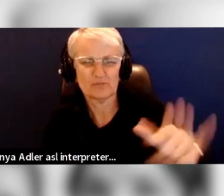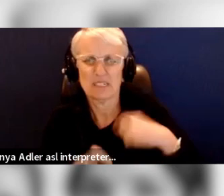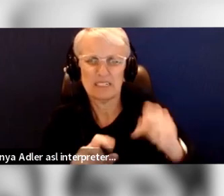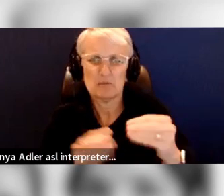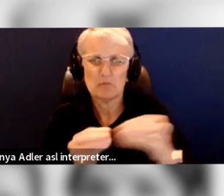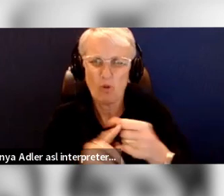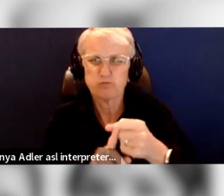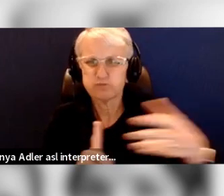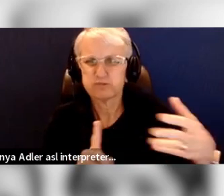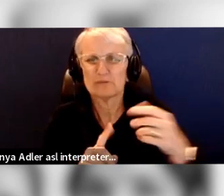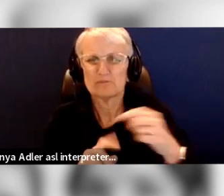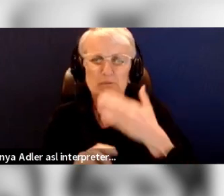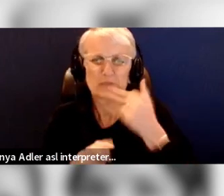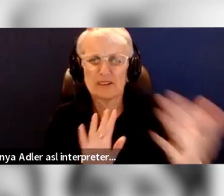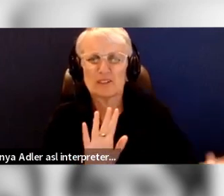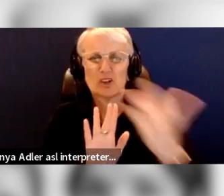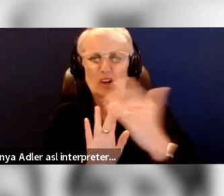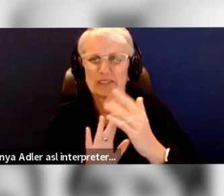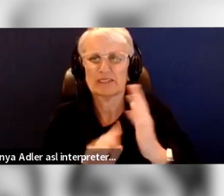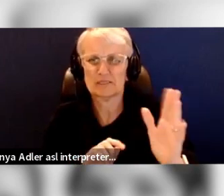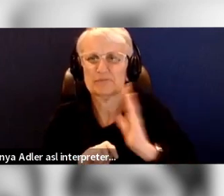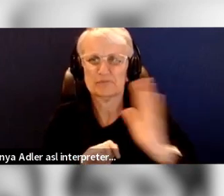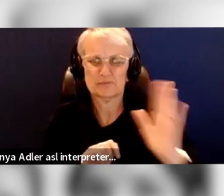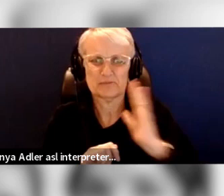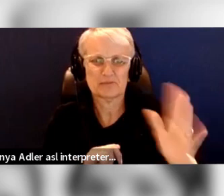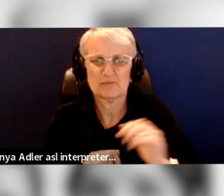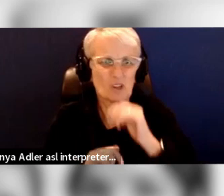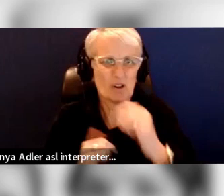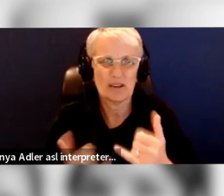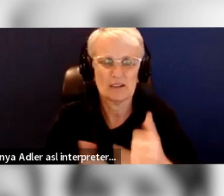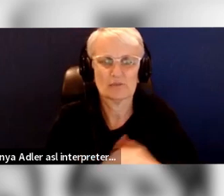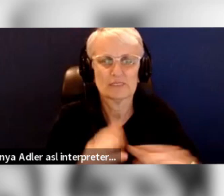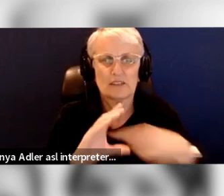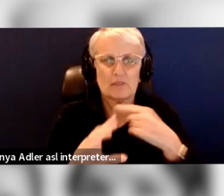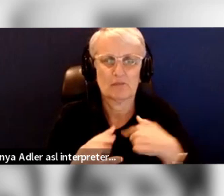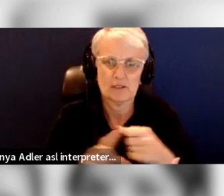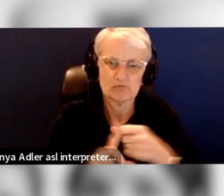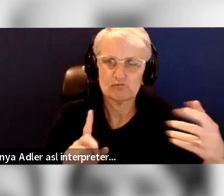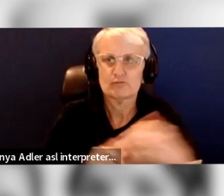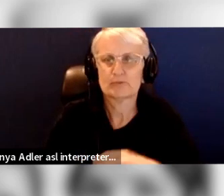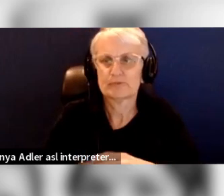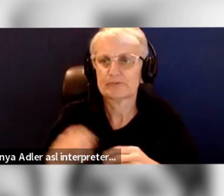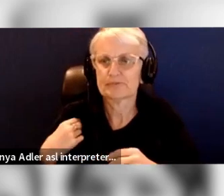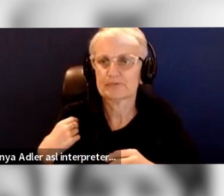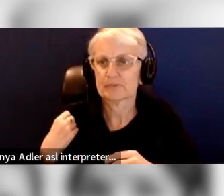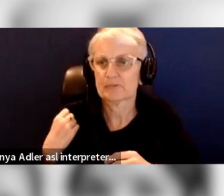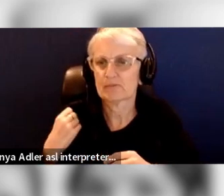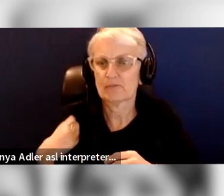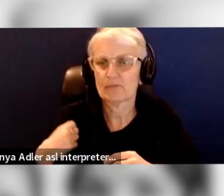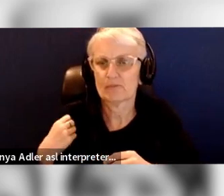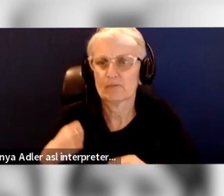bit more information for. So I will ask that we take it offline and you send me an email with some more information so I can properly answer it.